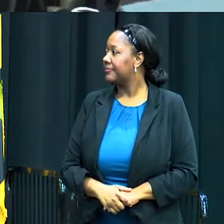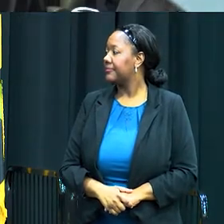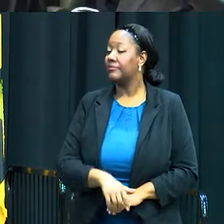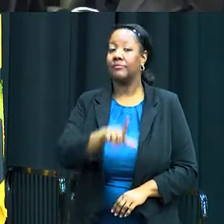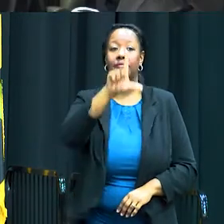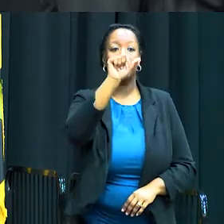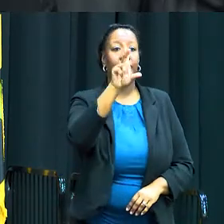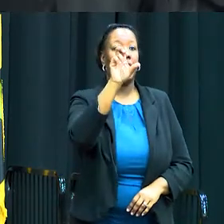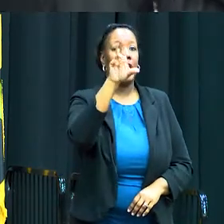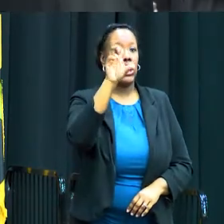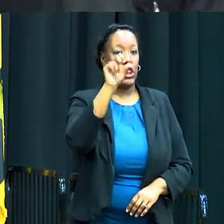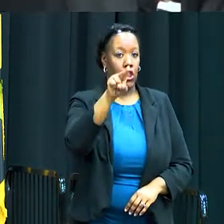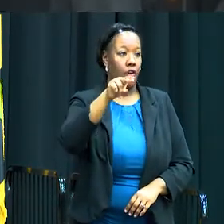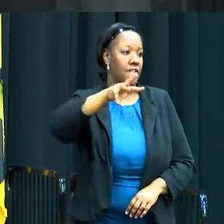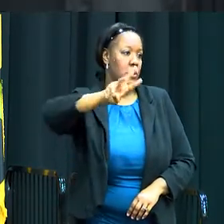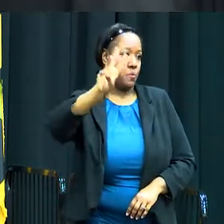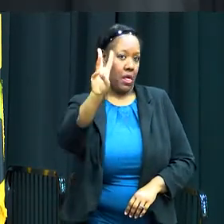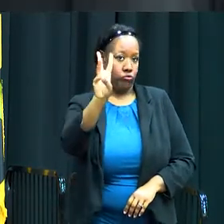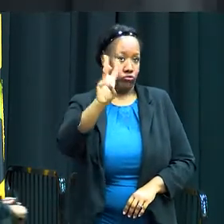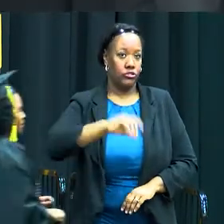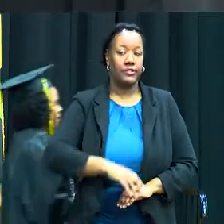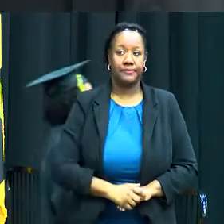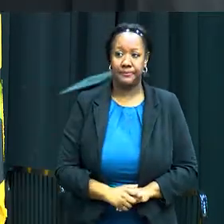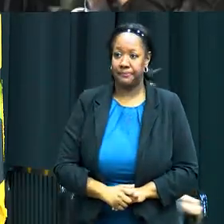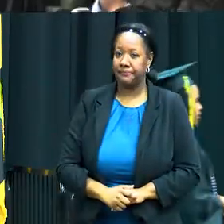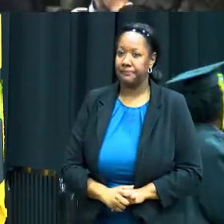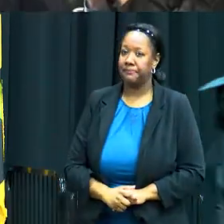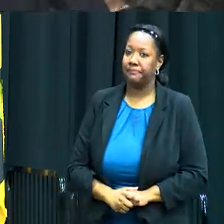Lauren Nicole Welch.